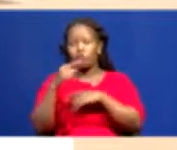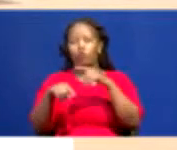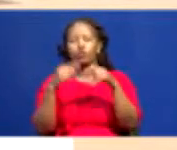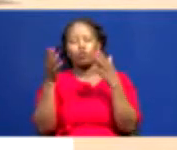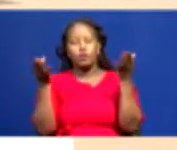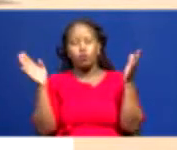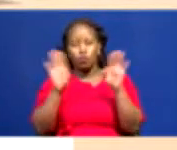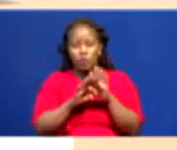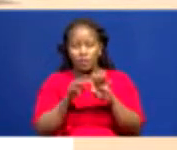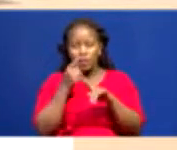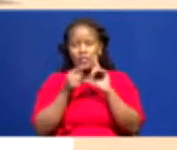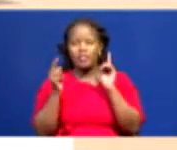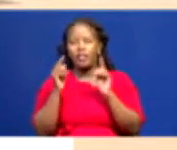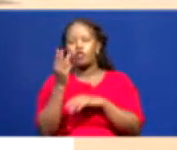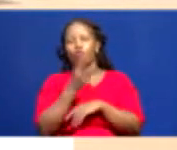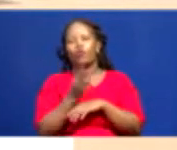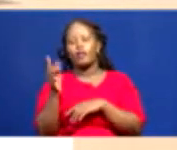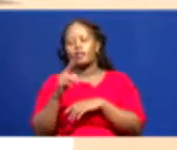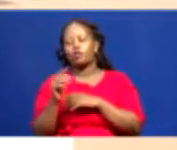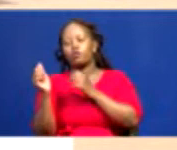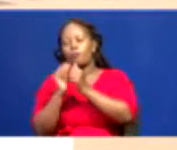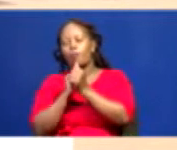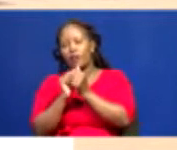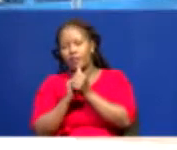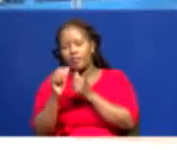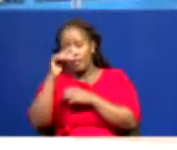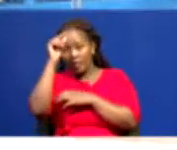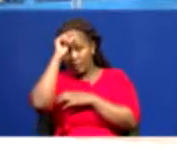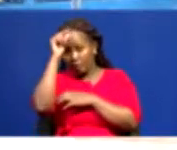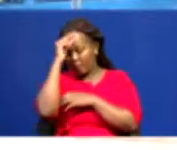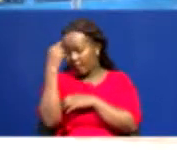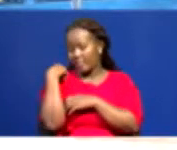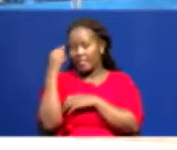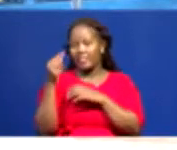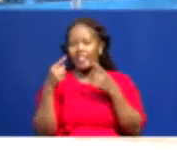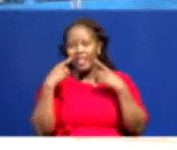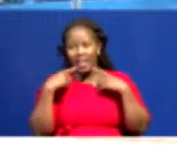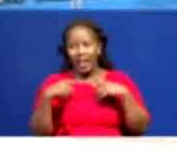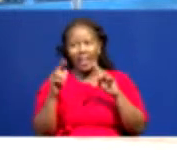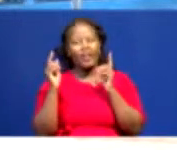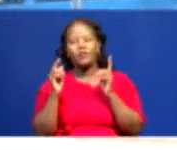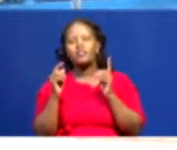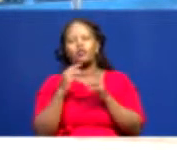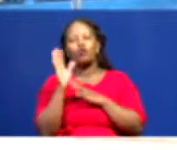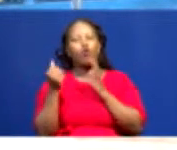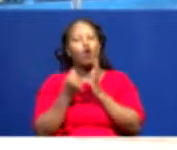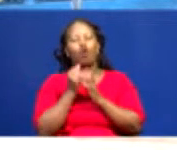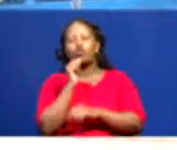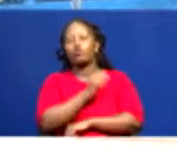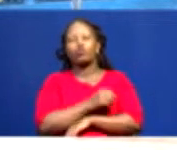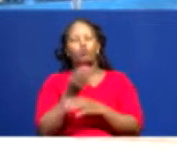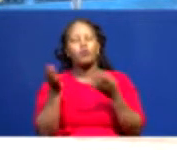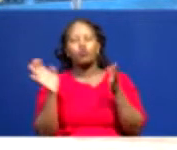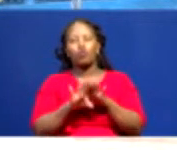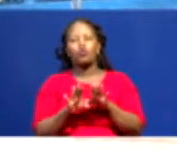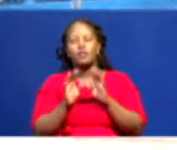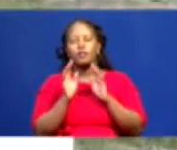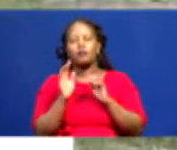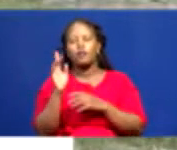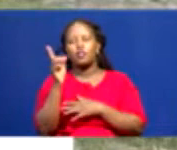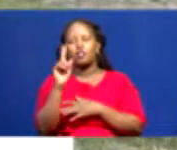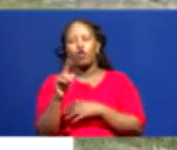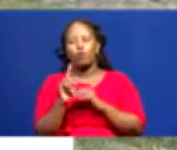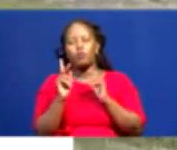shut from Wednesday to Friday. The government on Tuesday announced disruption of learning at day schools in Kisumu, Nairobi